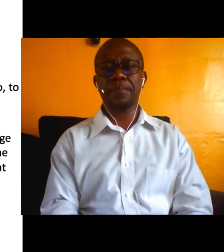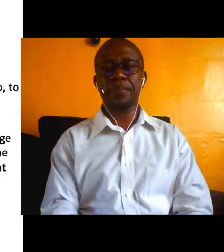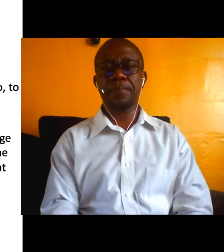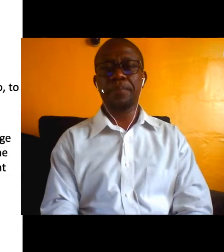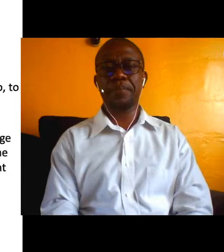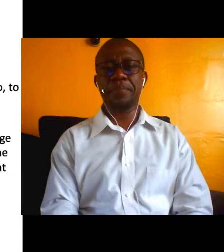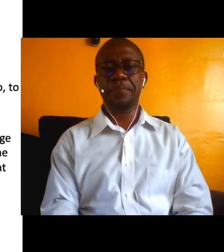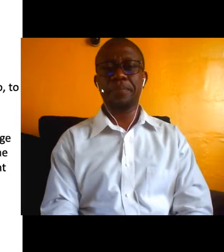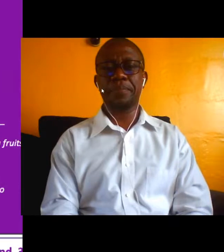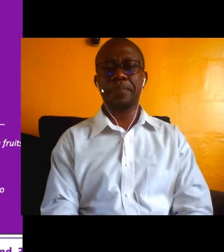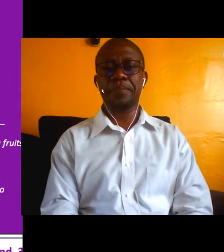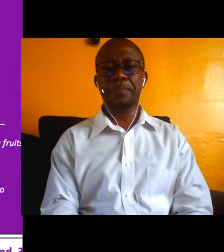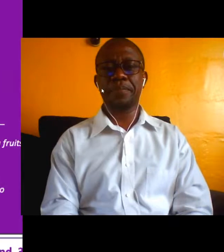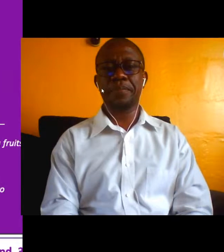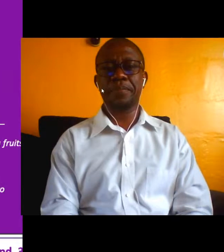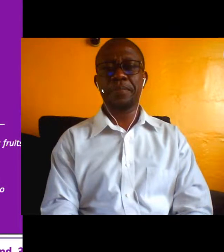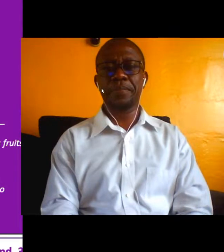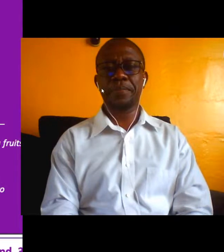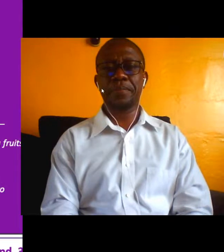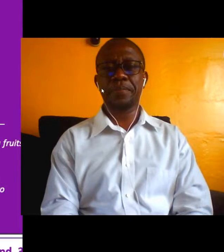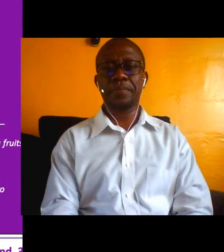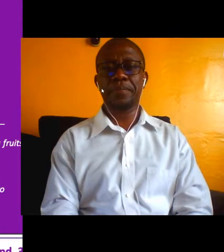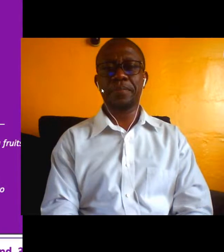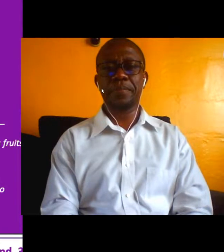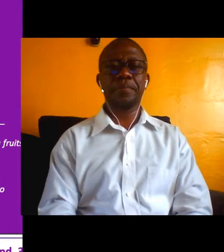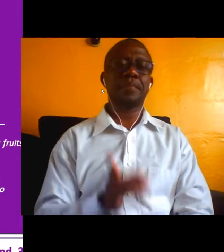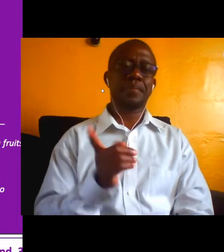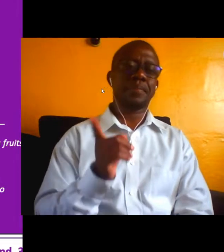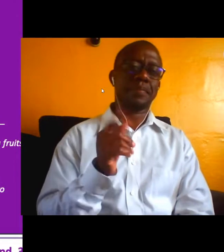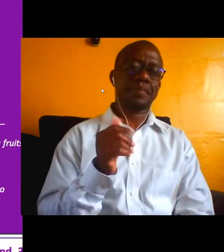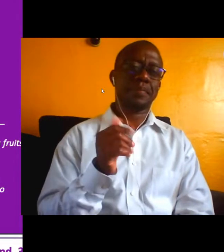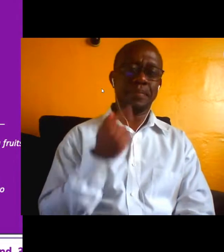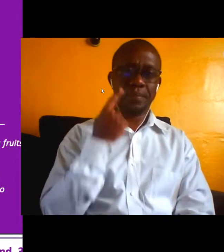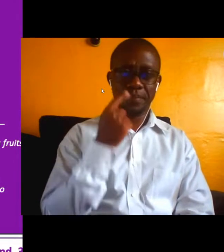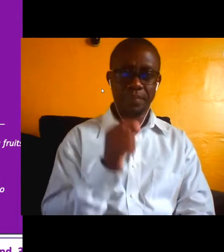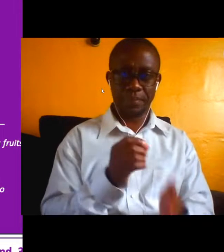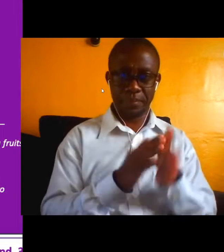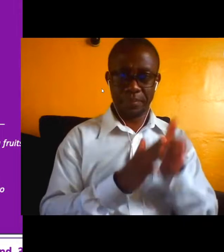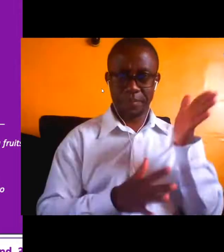That one? No, go back. Yeah, this one. So, colleagues,